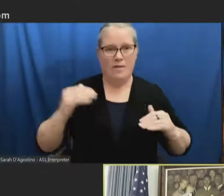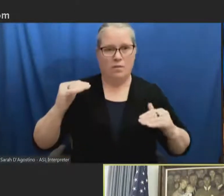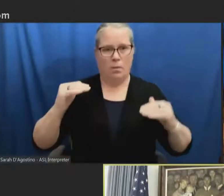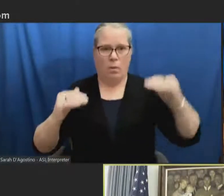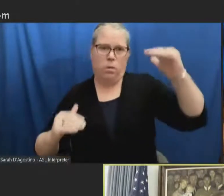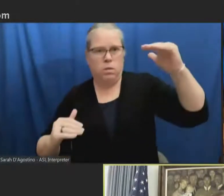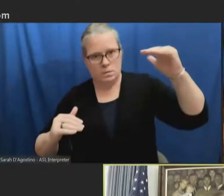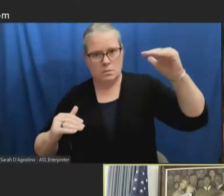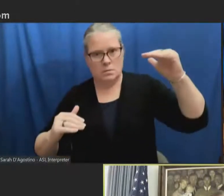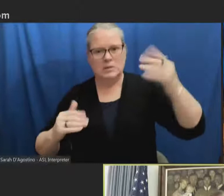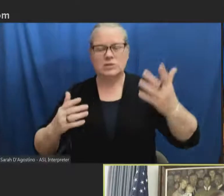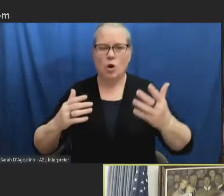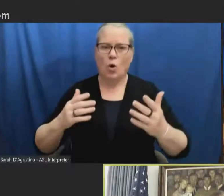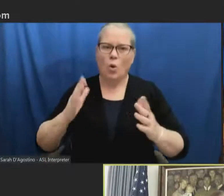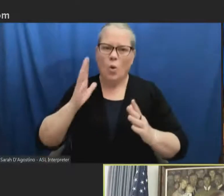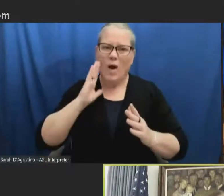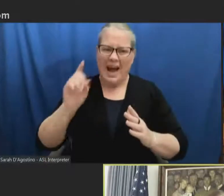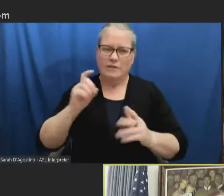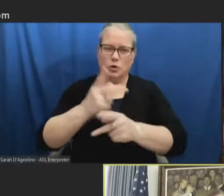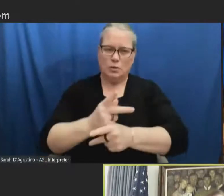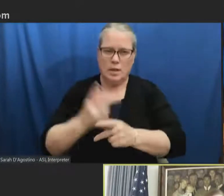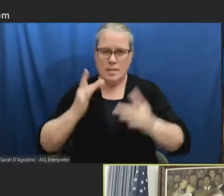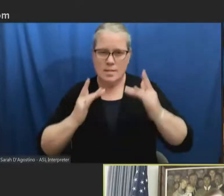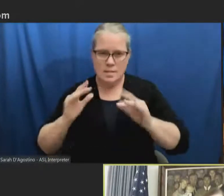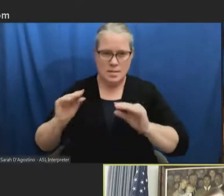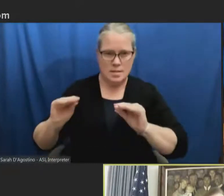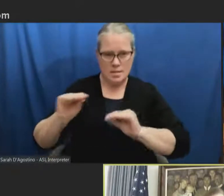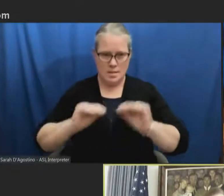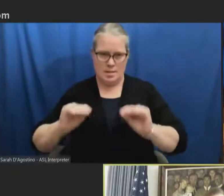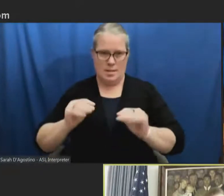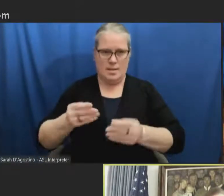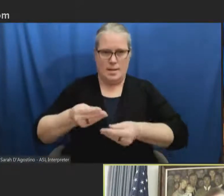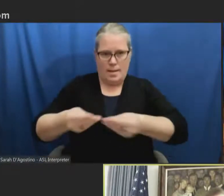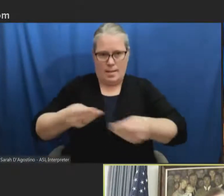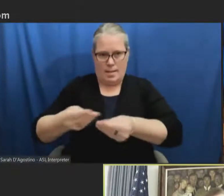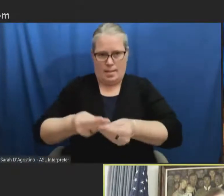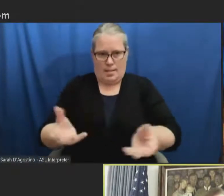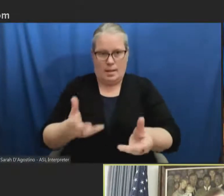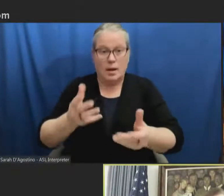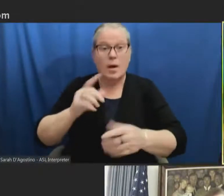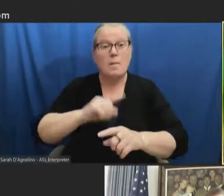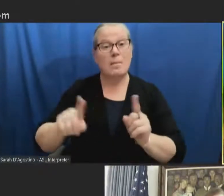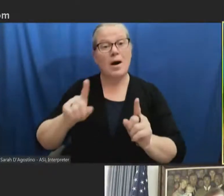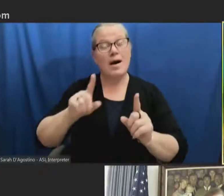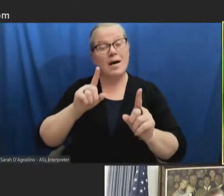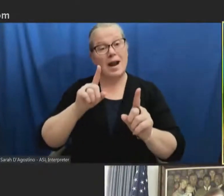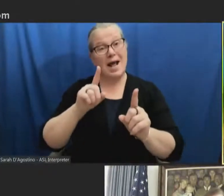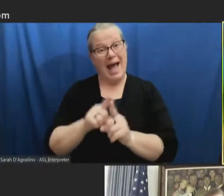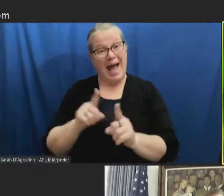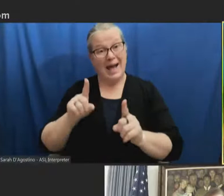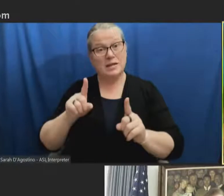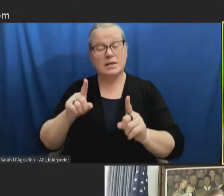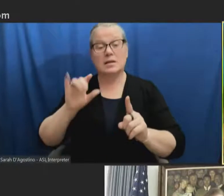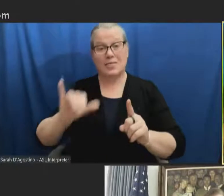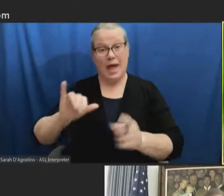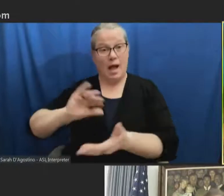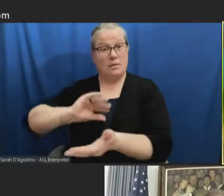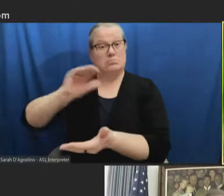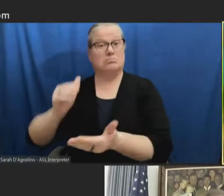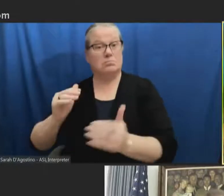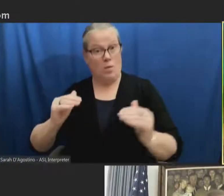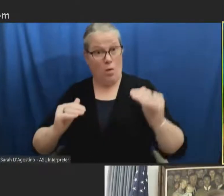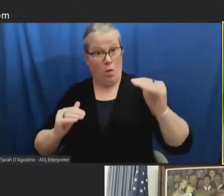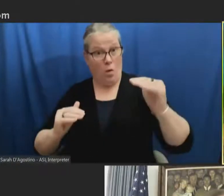infections go down, the therapies go up, it's going to be as routine as Theraflu? Yeah, look, I think so. I think that